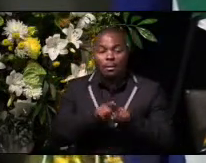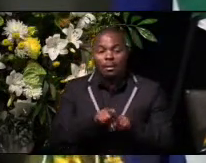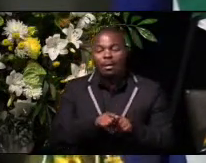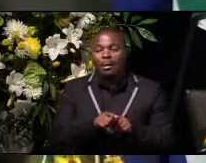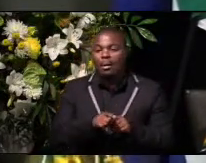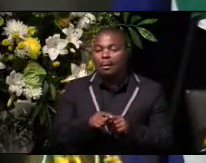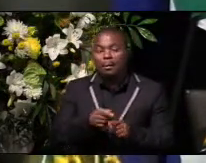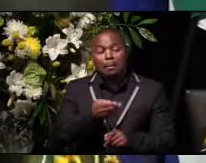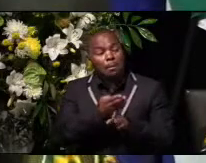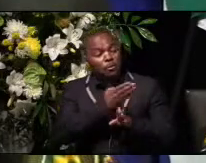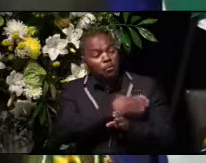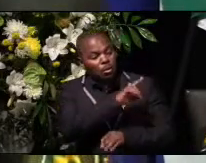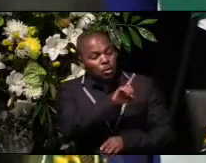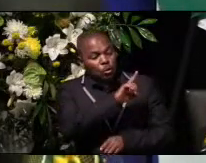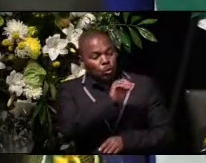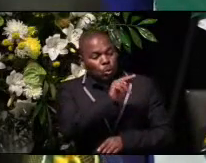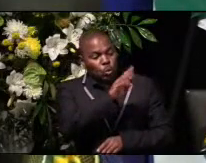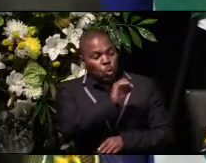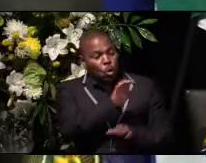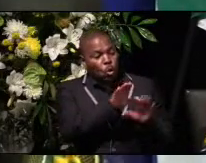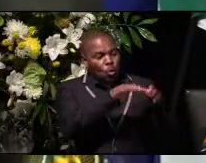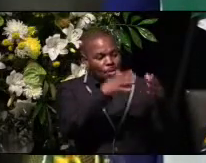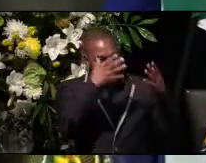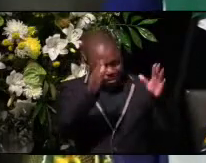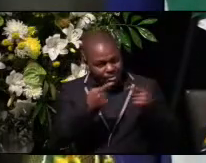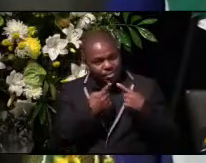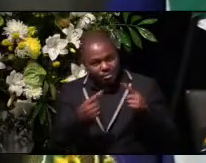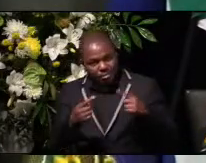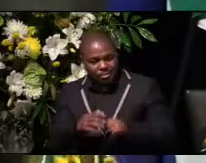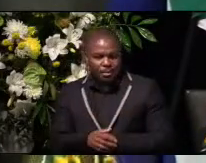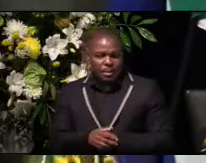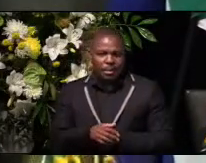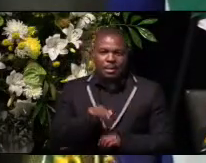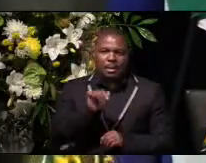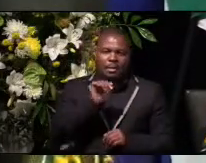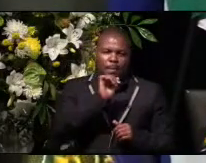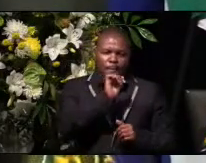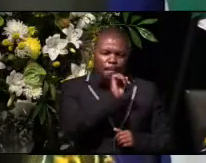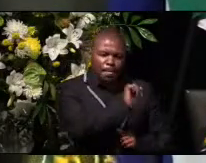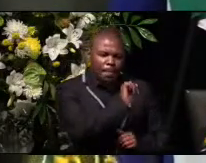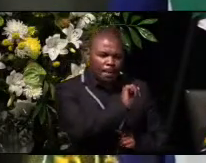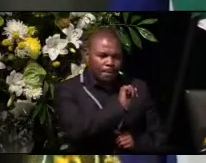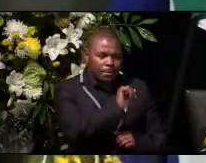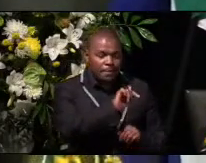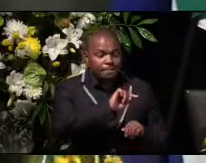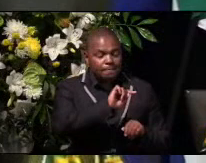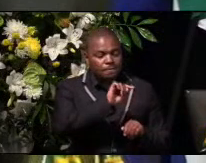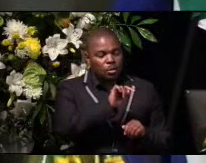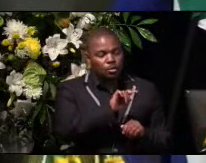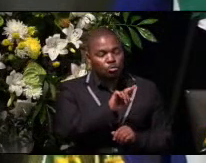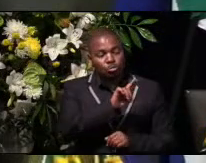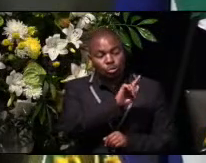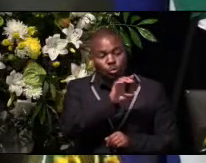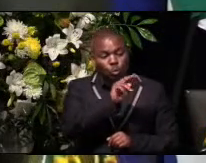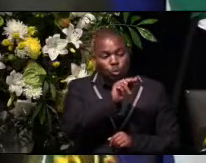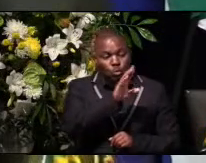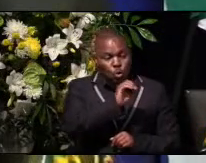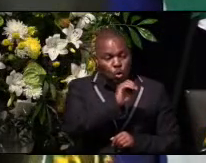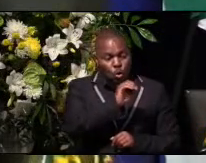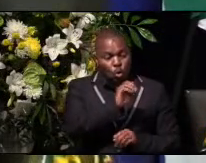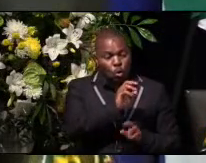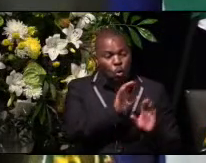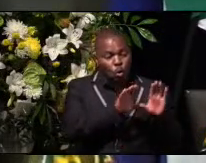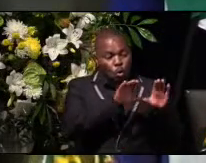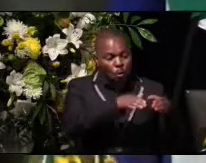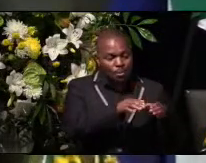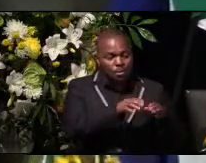zondo commission you know if you go back to the the first the first volume of the zondo commission it